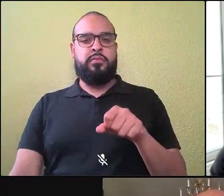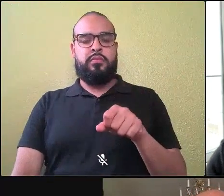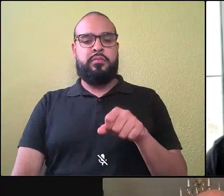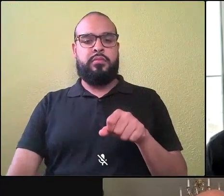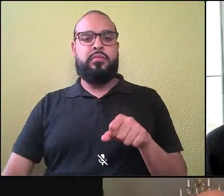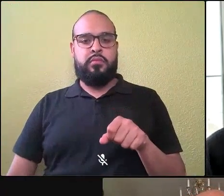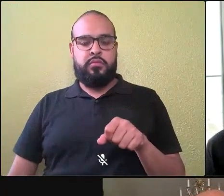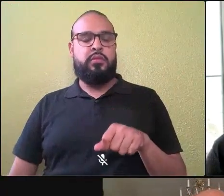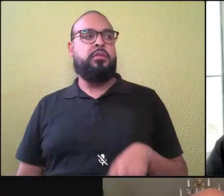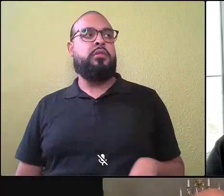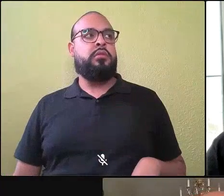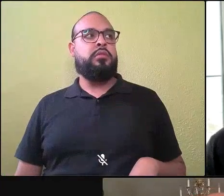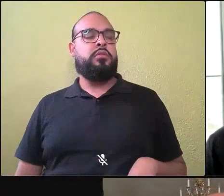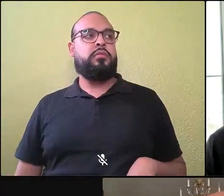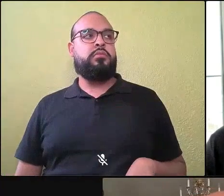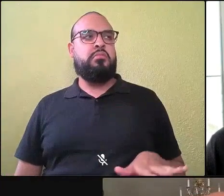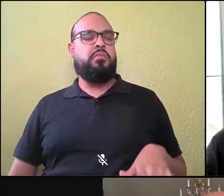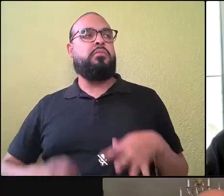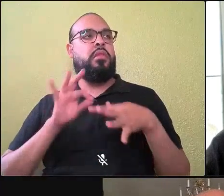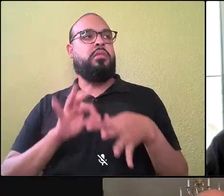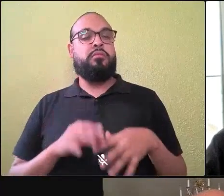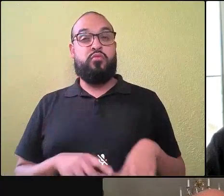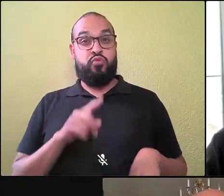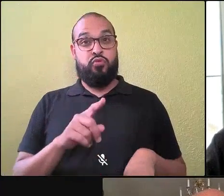strong. And then